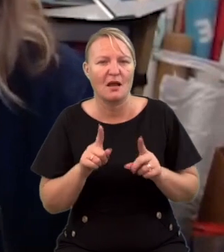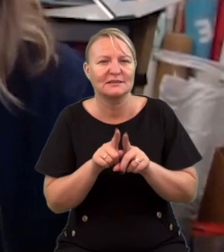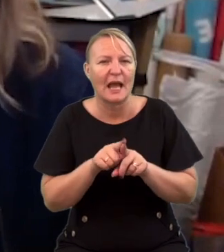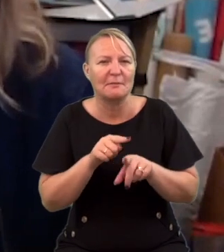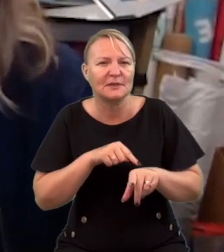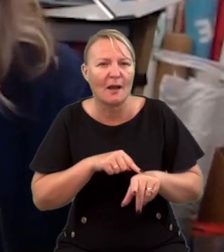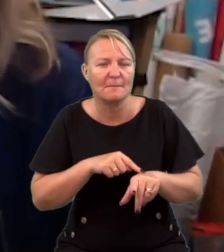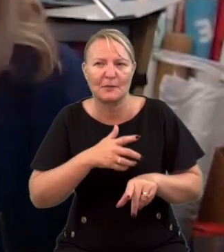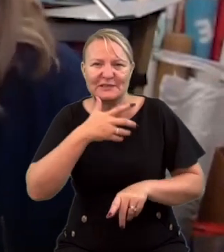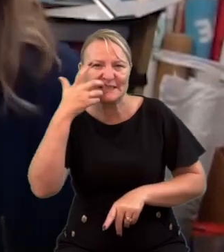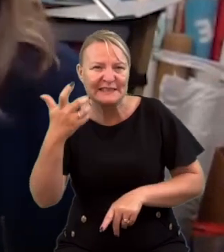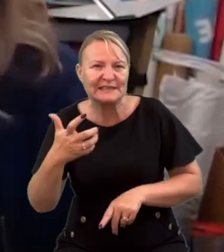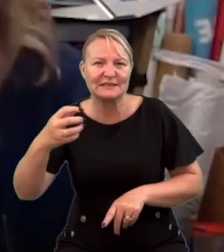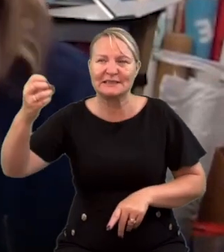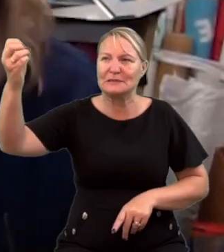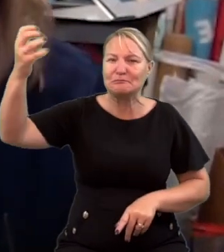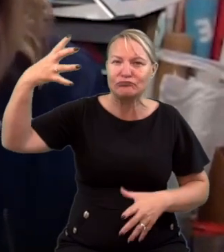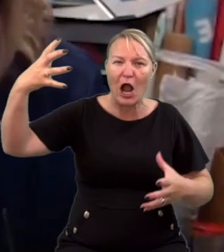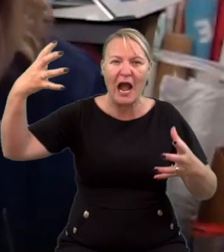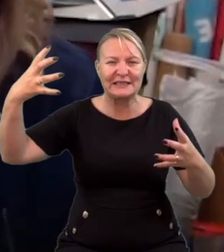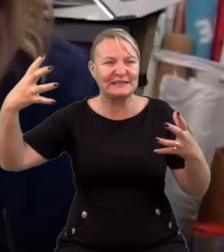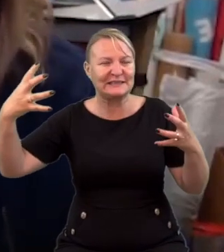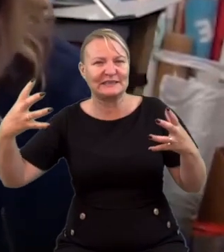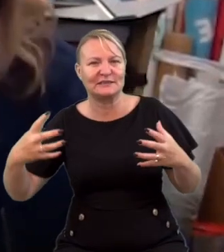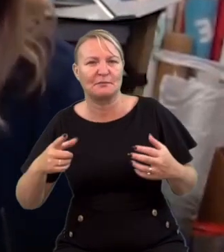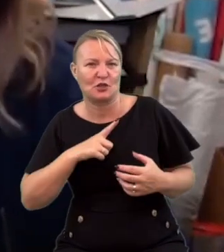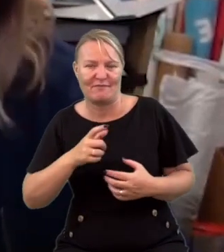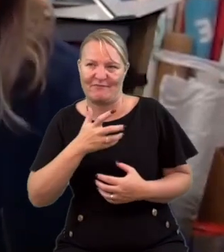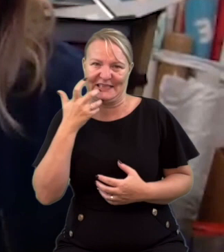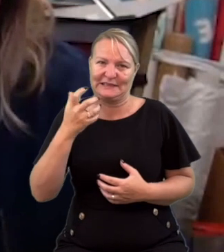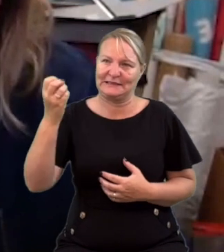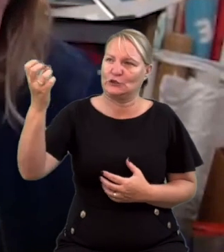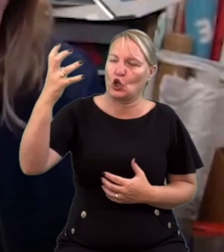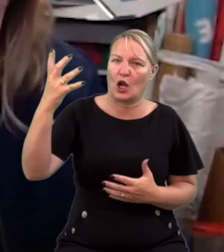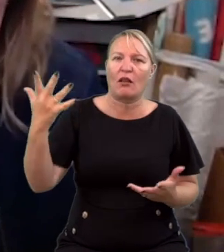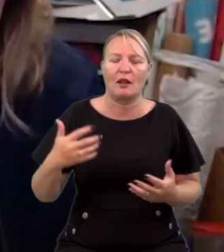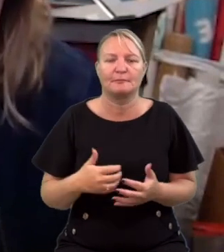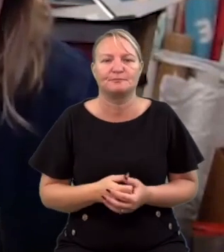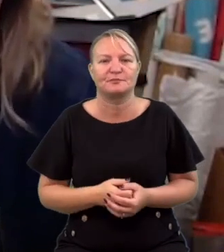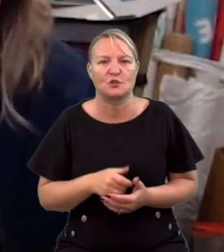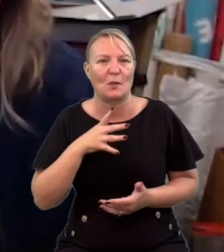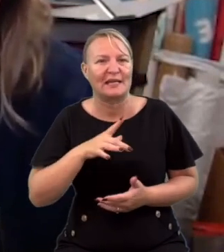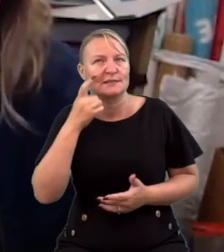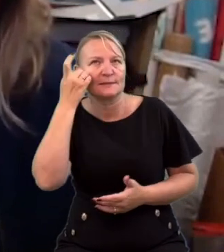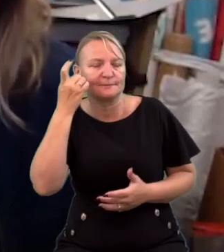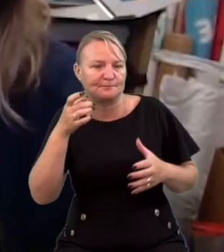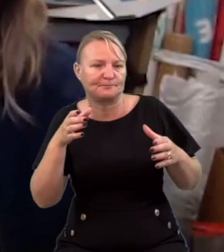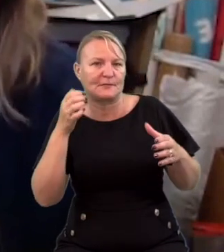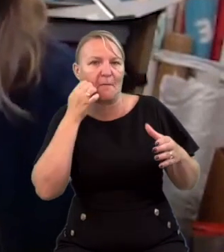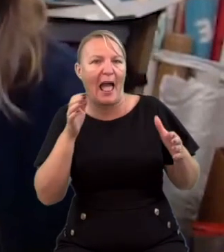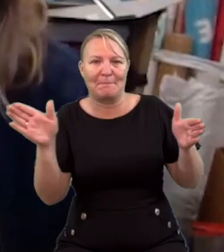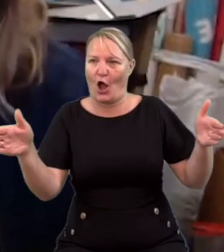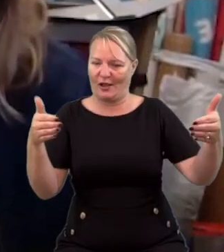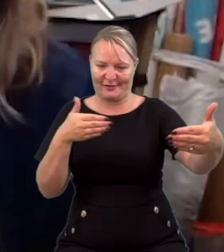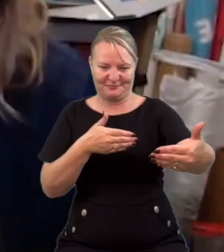and kind of almost blindingly bright, with the kind of sense of heat and sun. So that was kind of the first challenge, was how can we